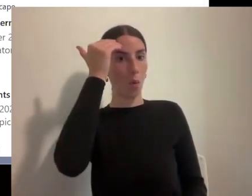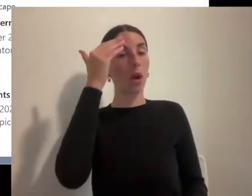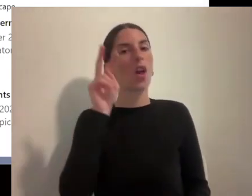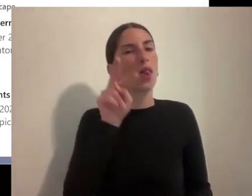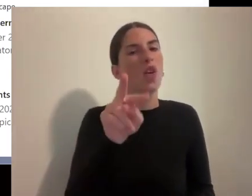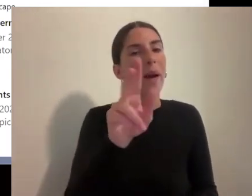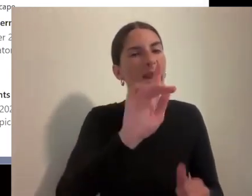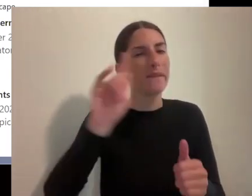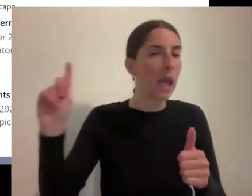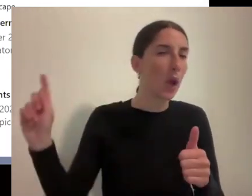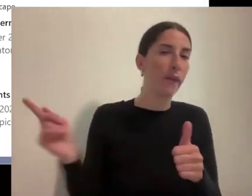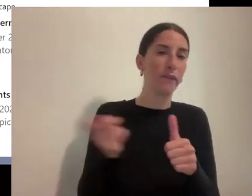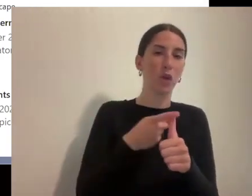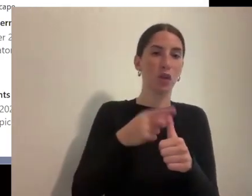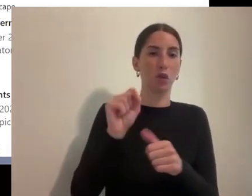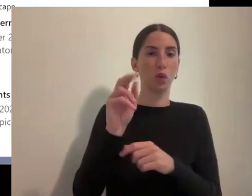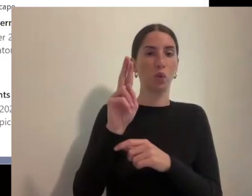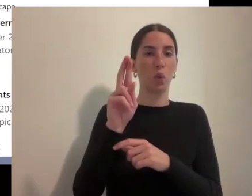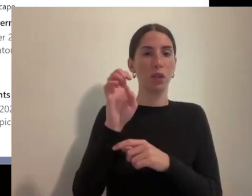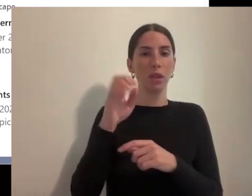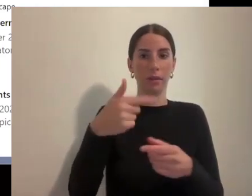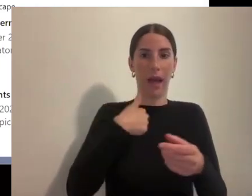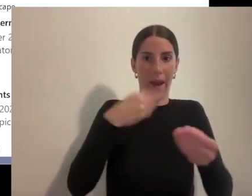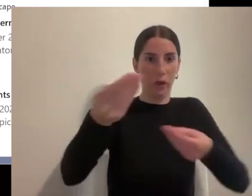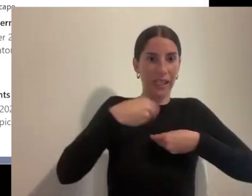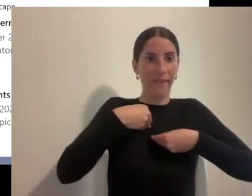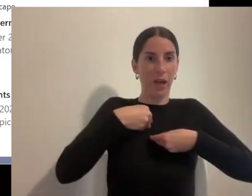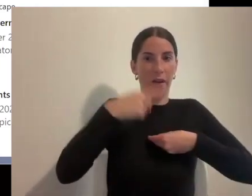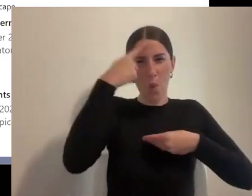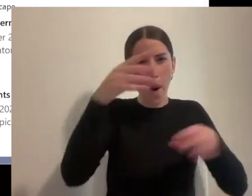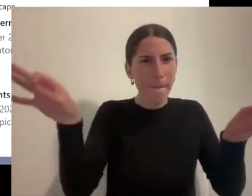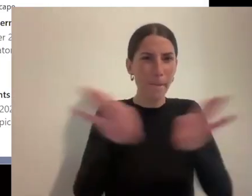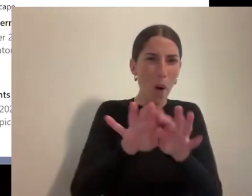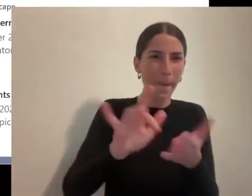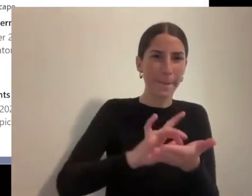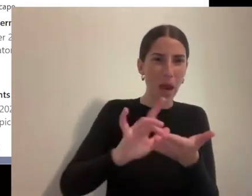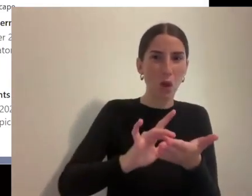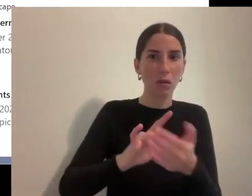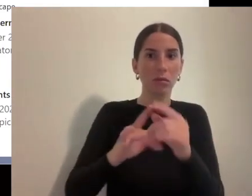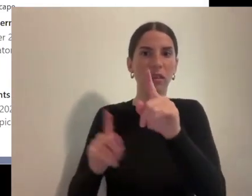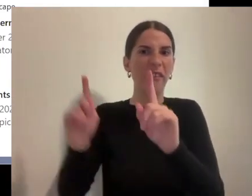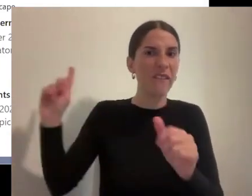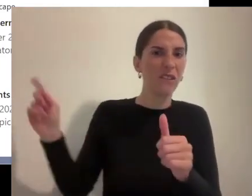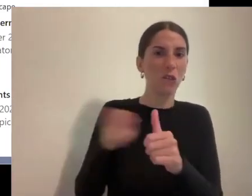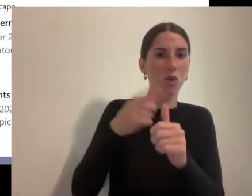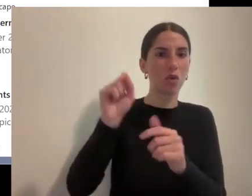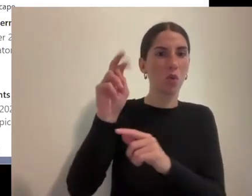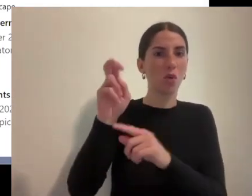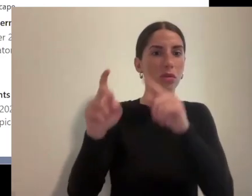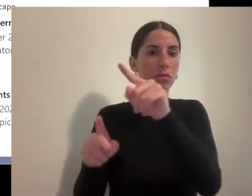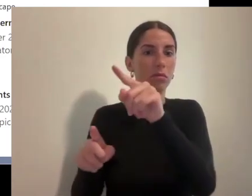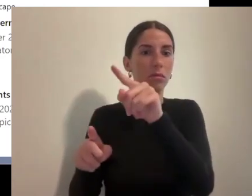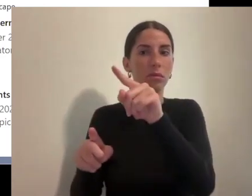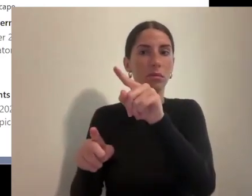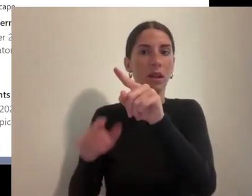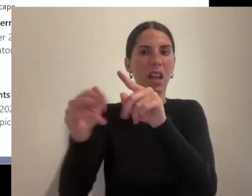very first source that I'm given for this very important medical topic. The very first source comes from a website